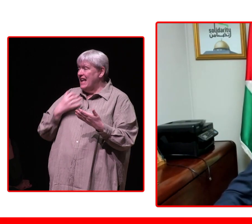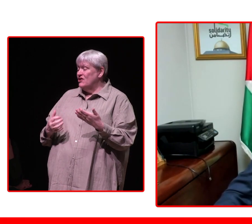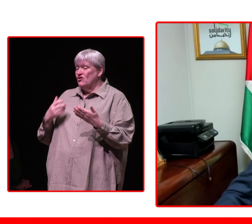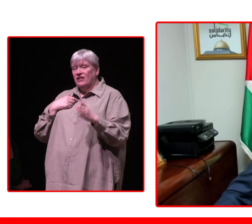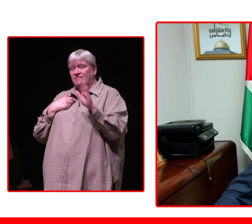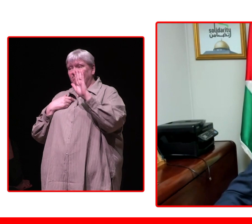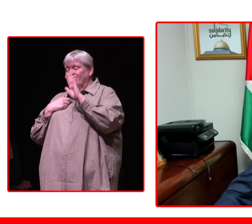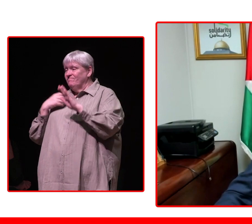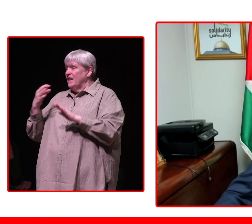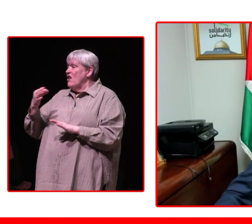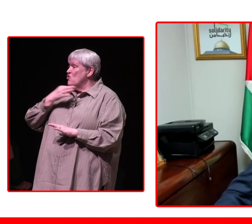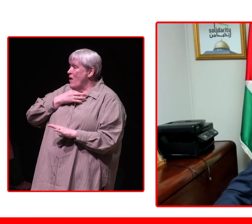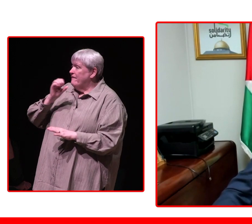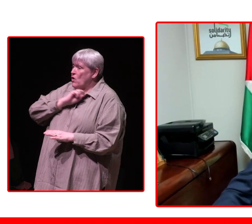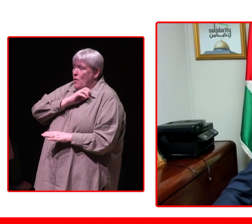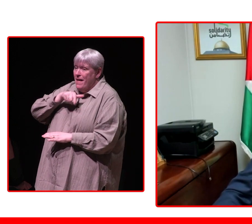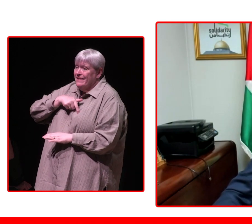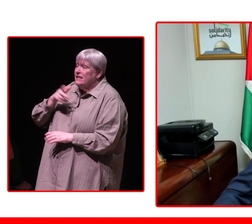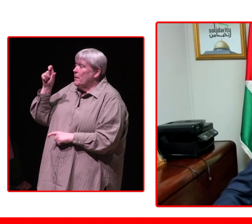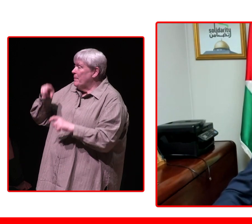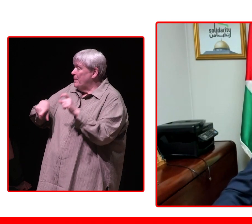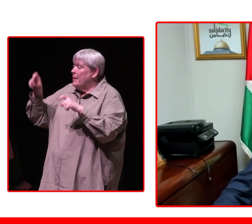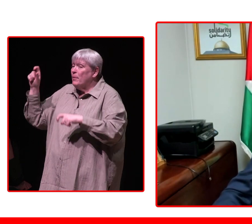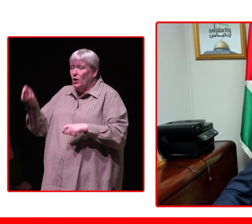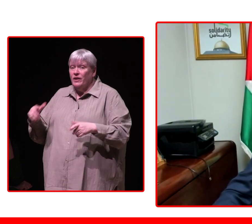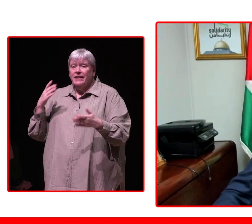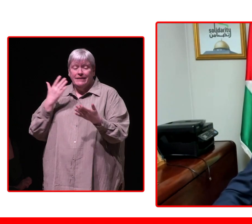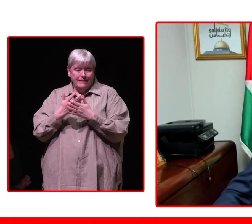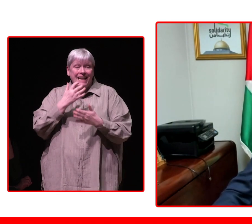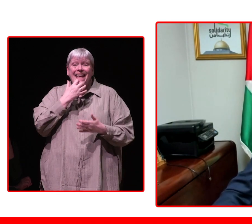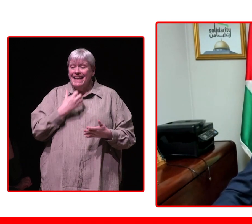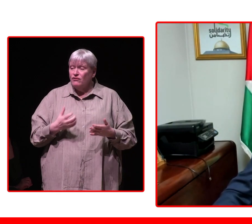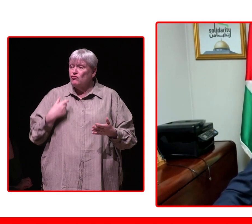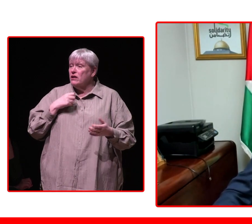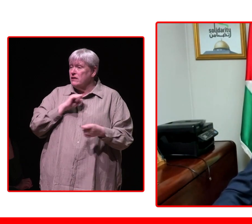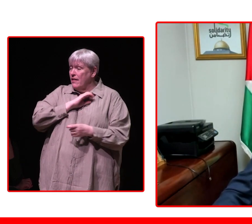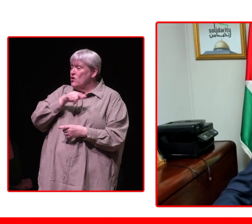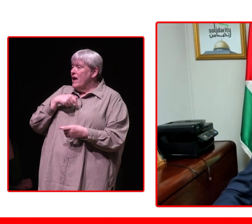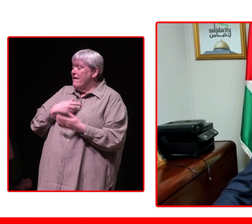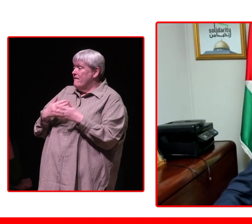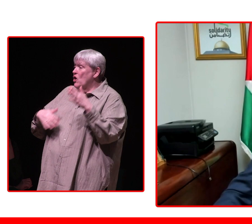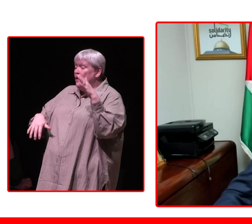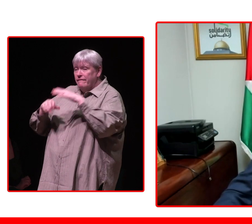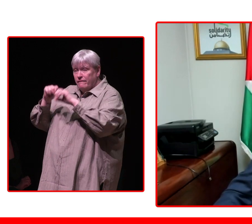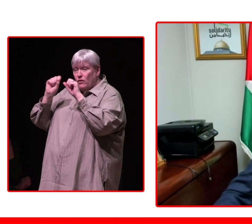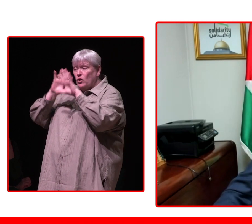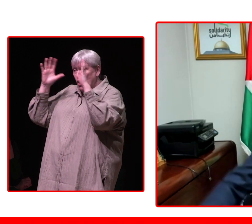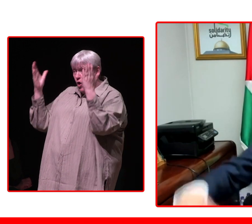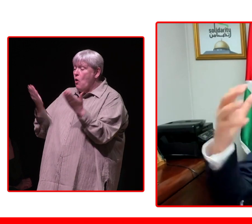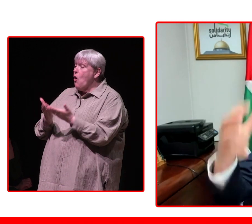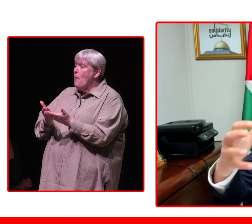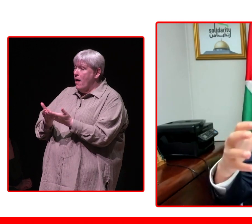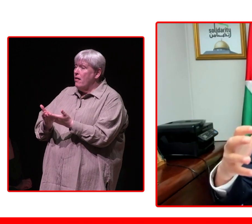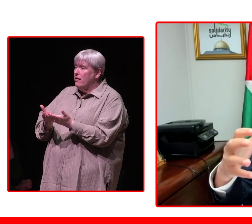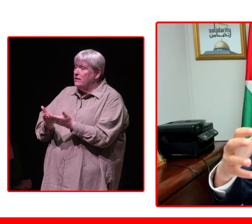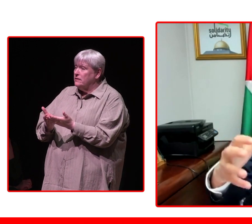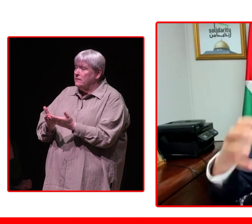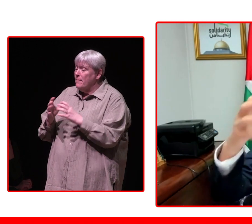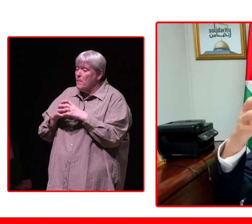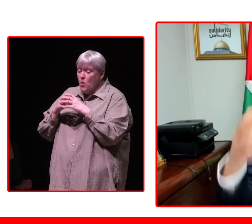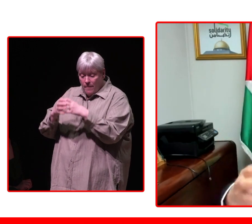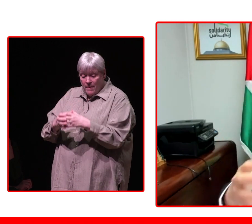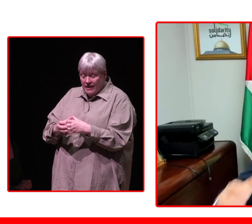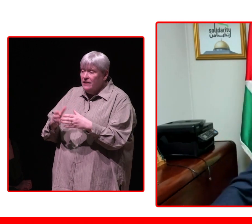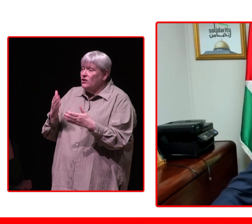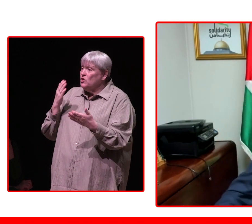to the Palestinian people. Israel is a threat to the entire edifice of the global rules-based order, to the structure, to the